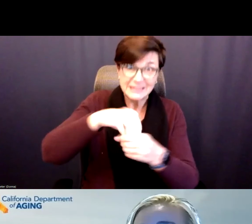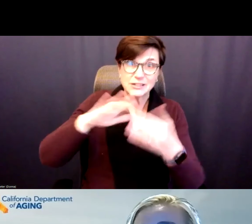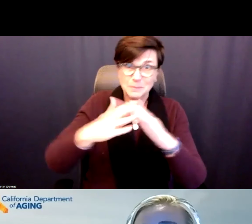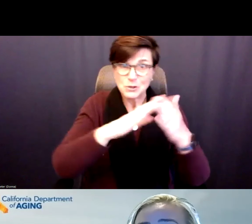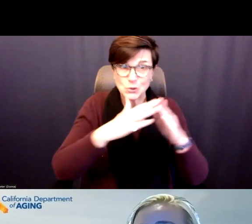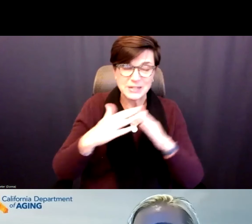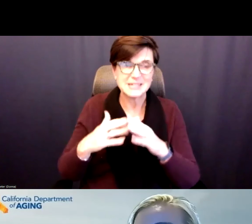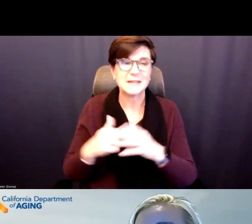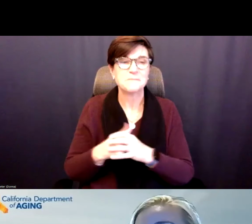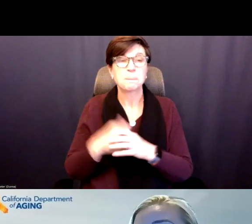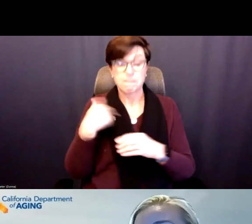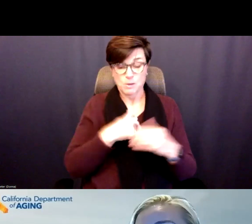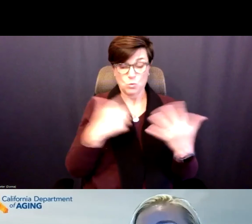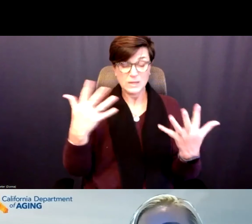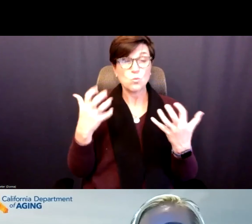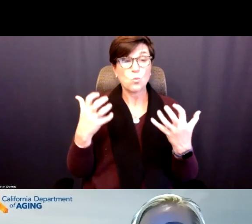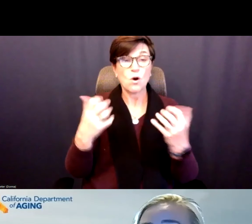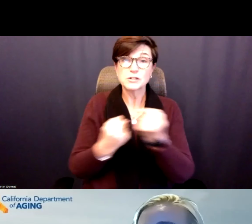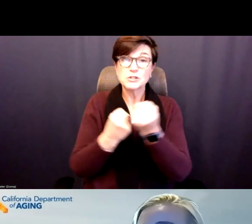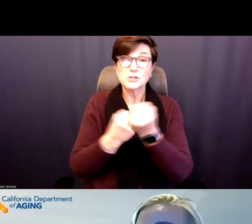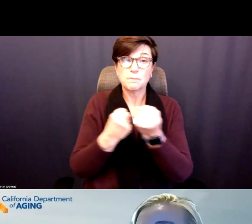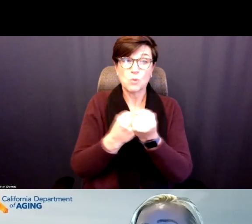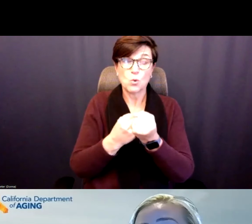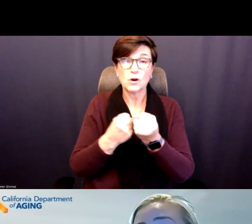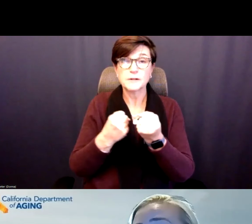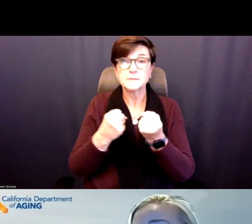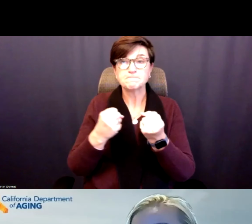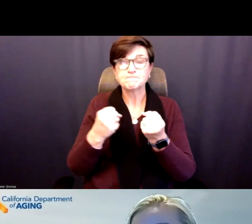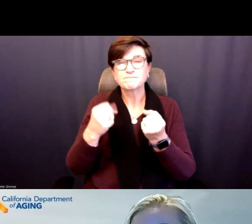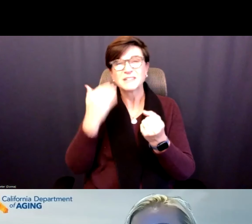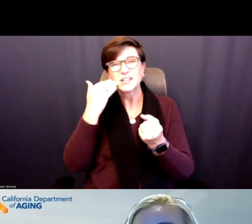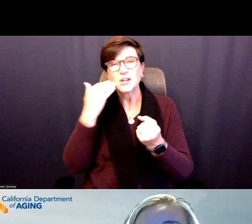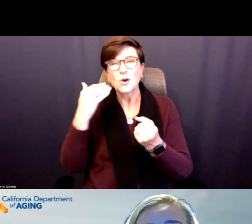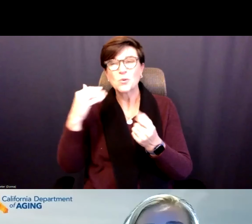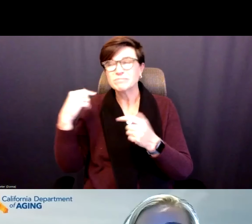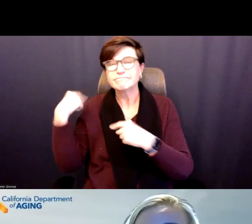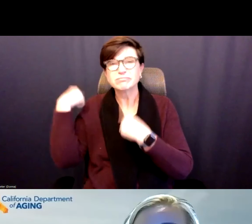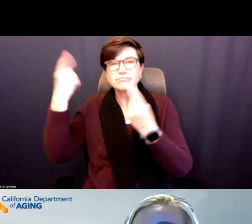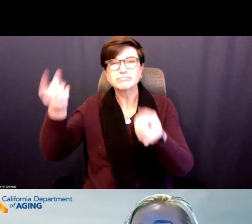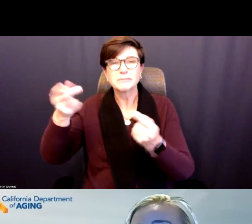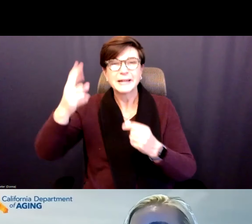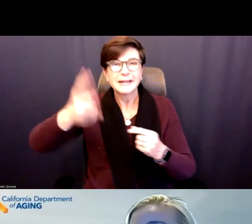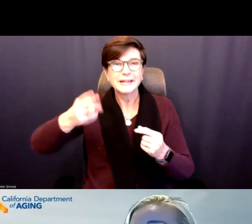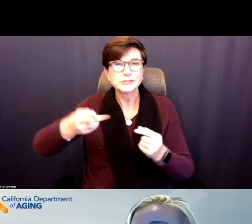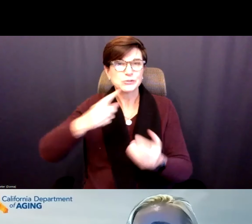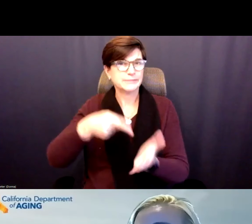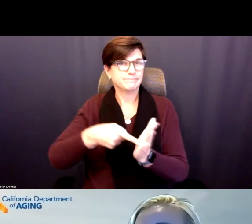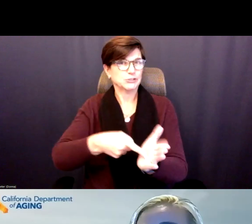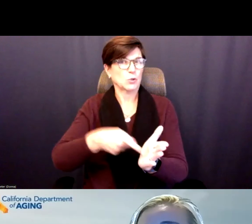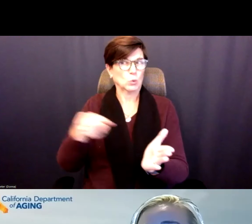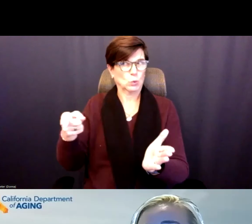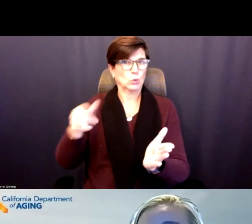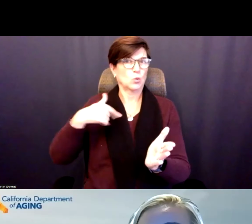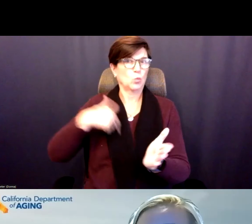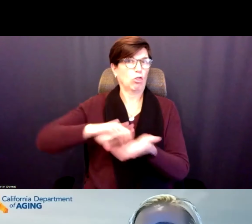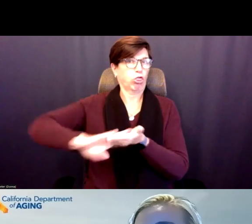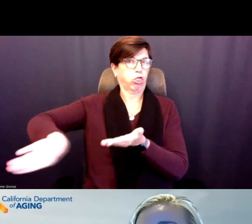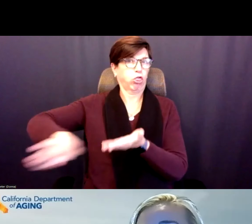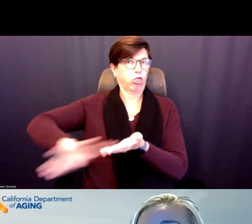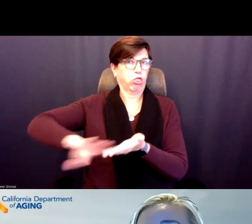support communities and populations that have been historically underserved and under-resourced. And this includes smaller population